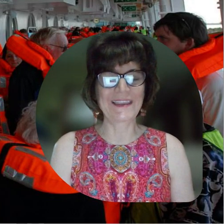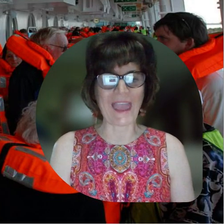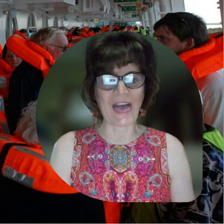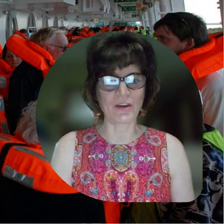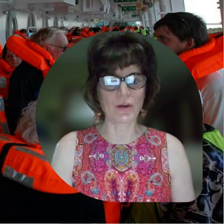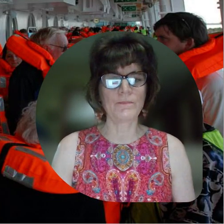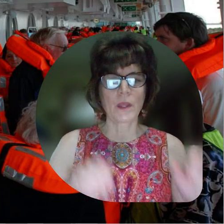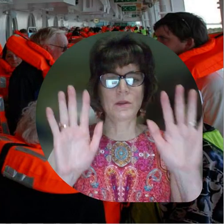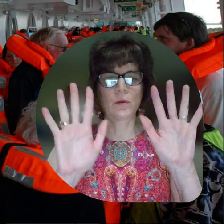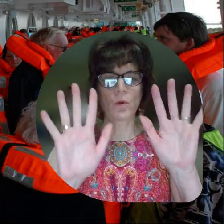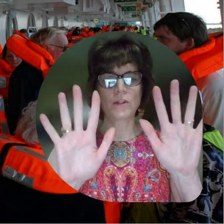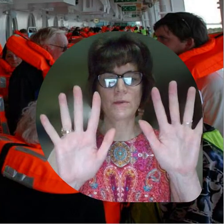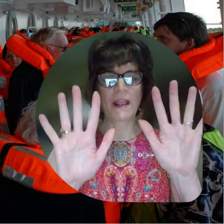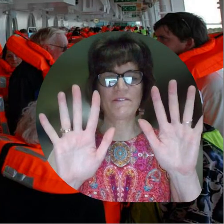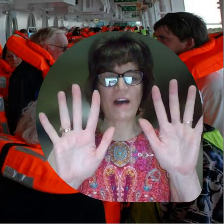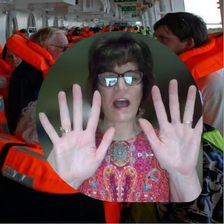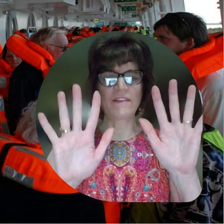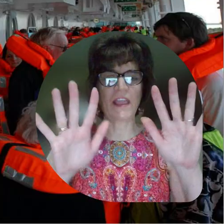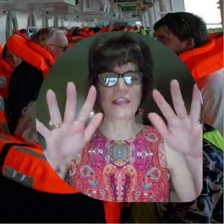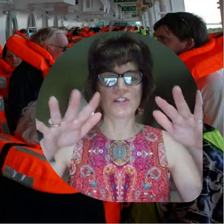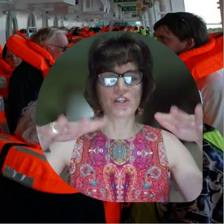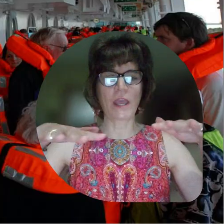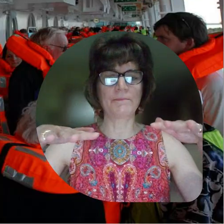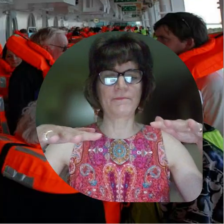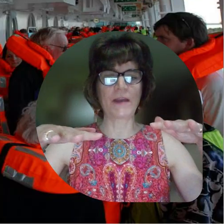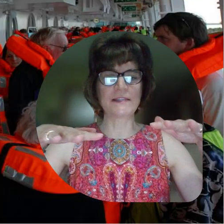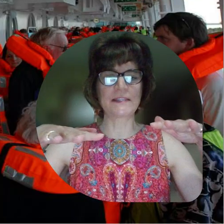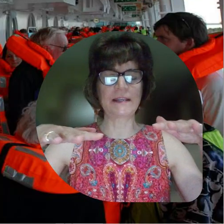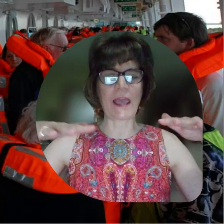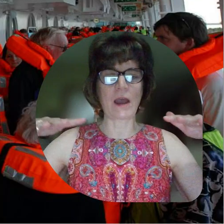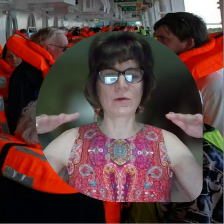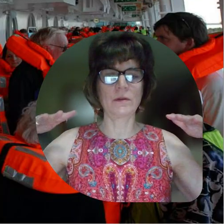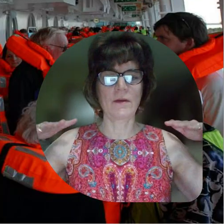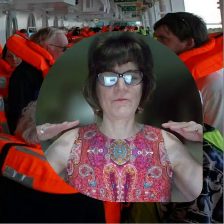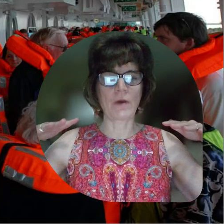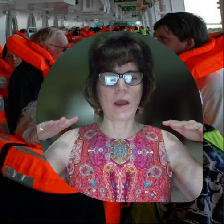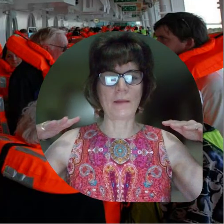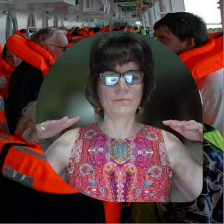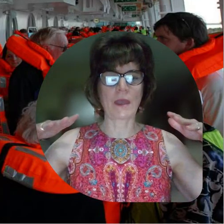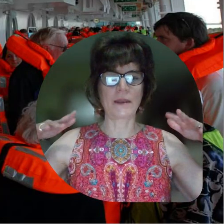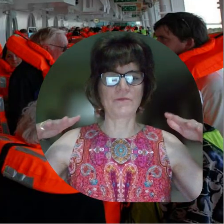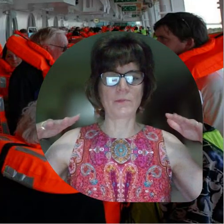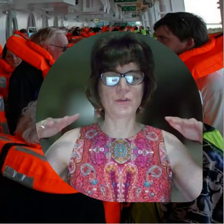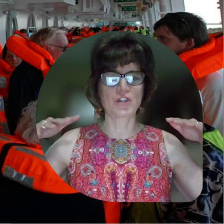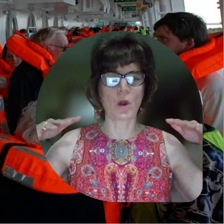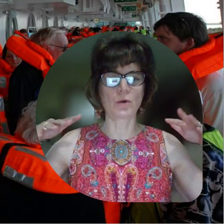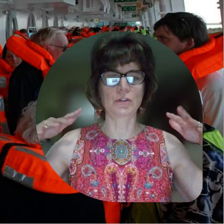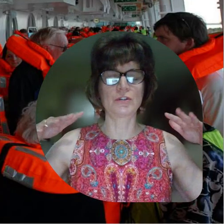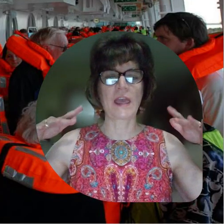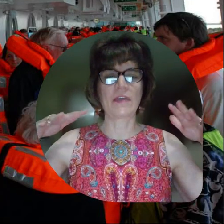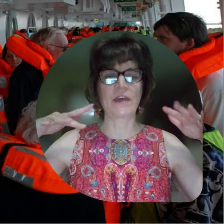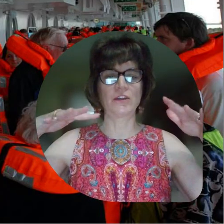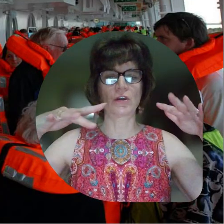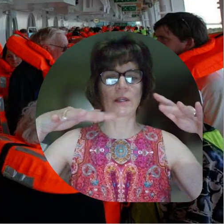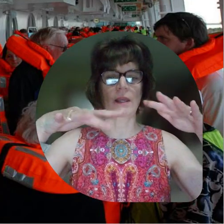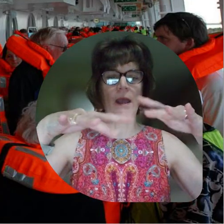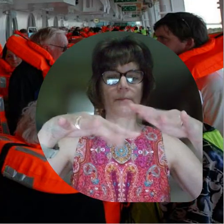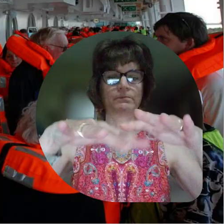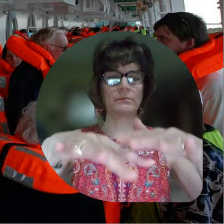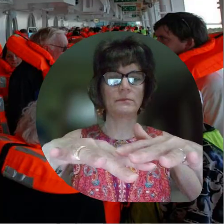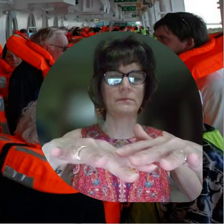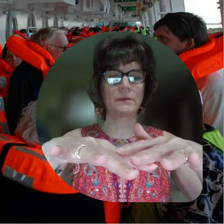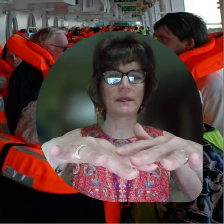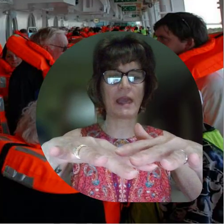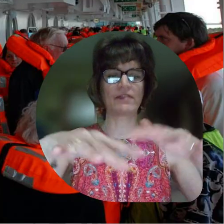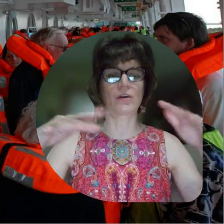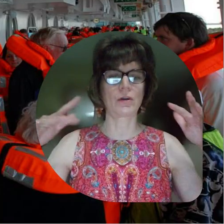is gather. You're going to make a 5 hand shape facing down, kind of from your shoulders, and then you're going to